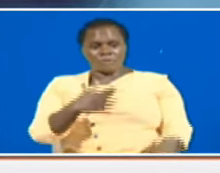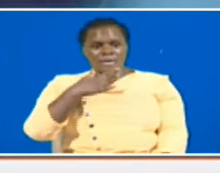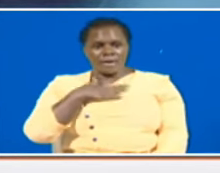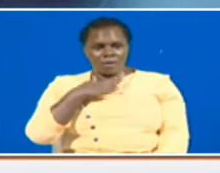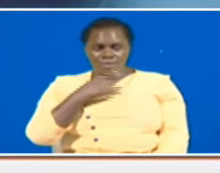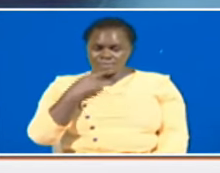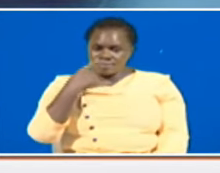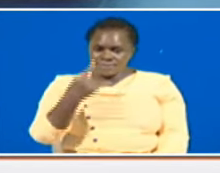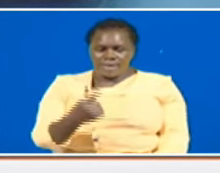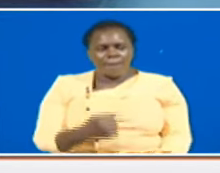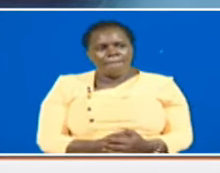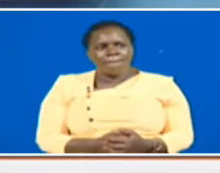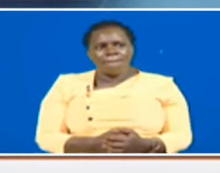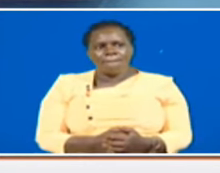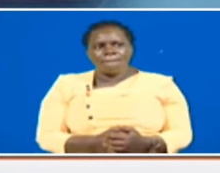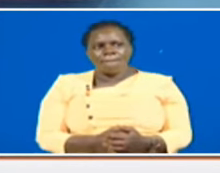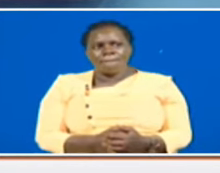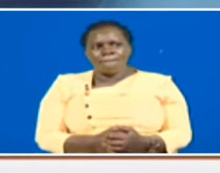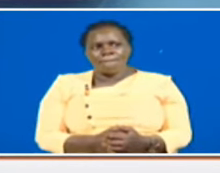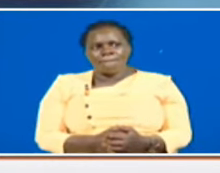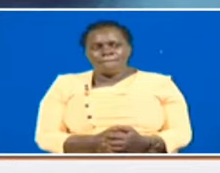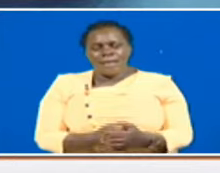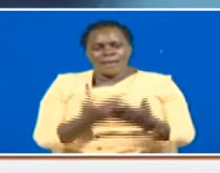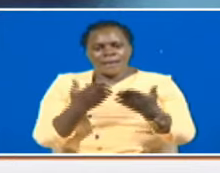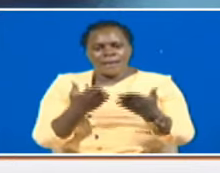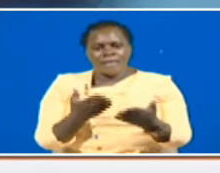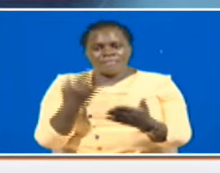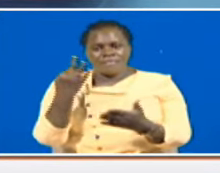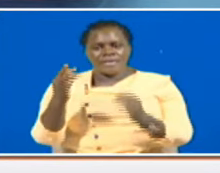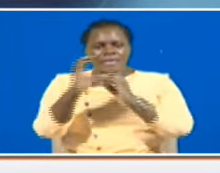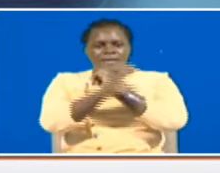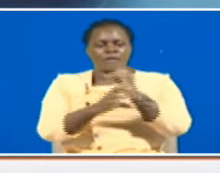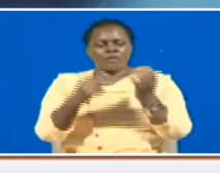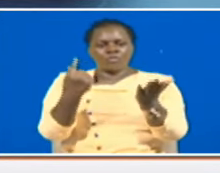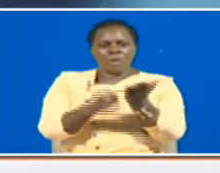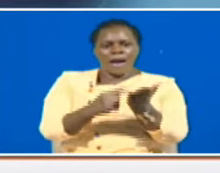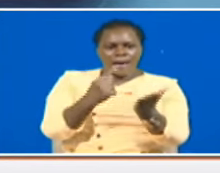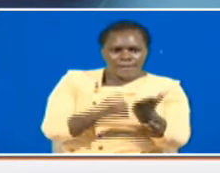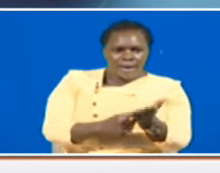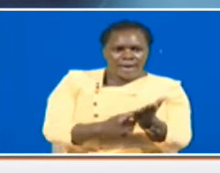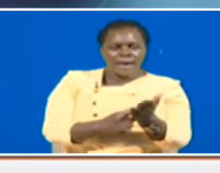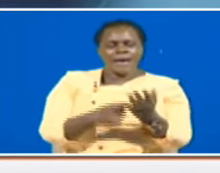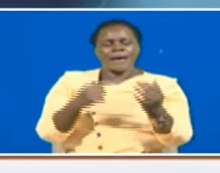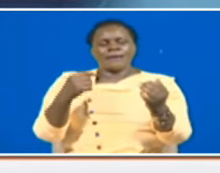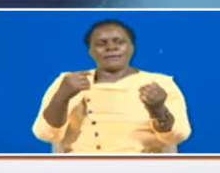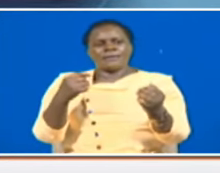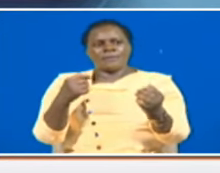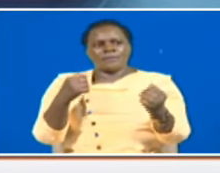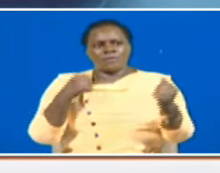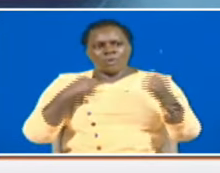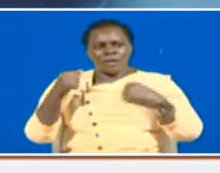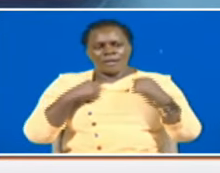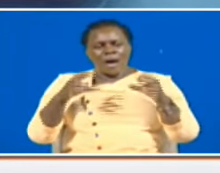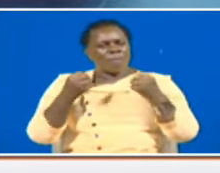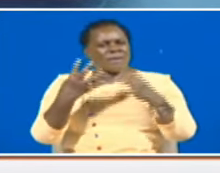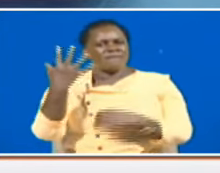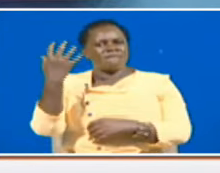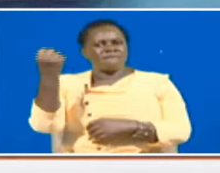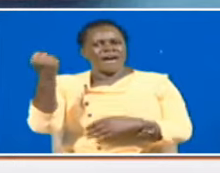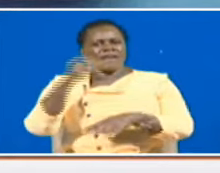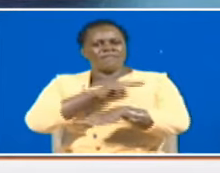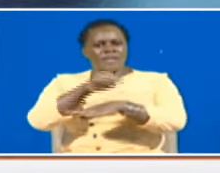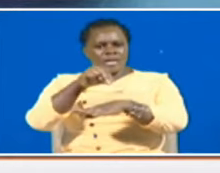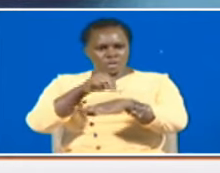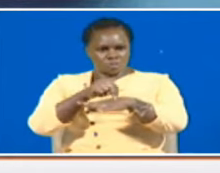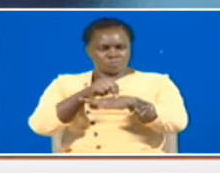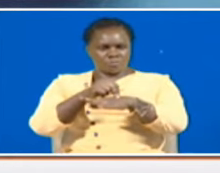now reports, these two countries now join Uganda, Rwanda, and Ghana, making it a total of five nations that